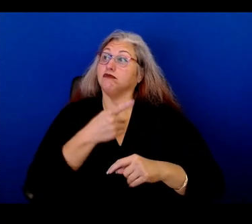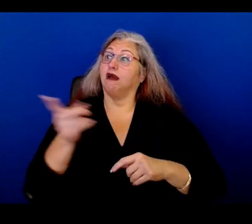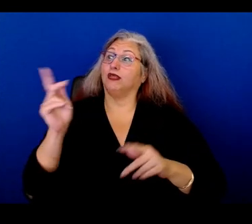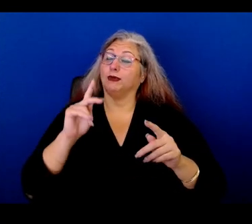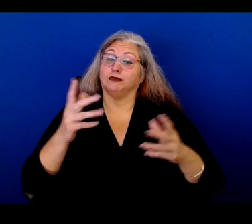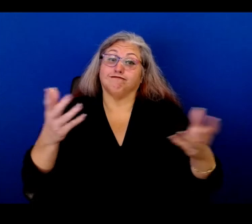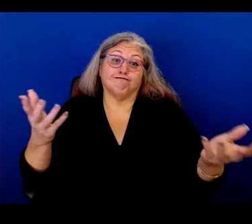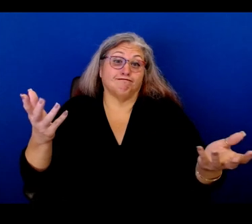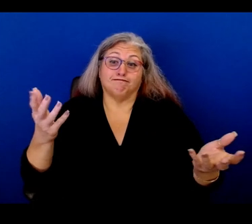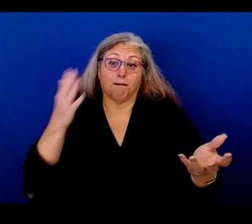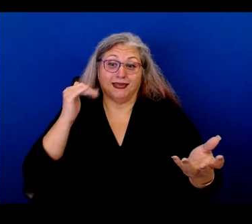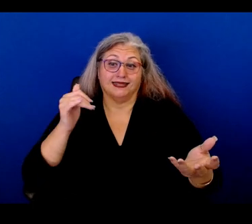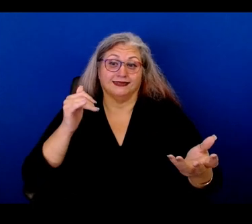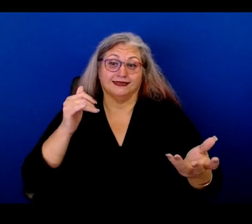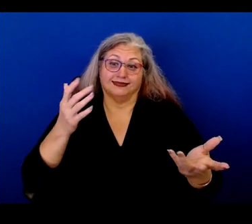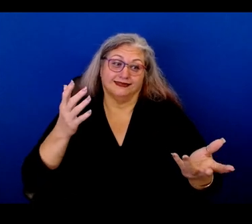open for them.